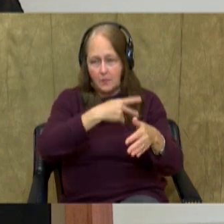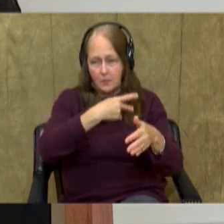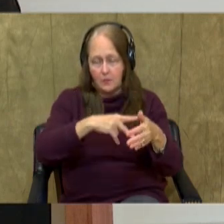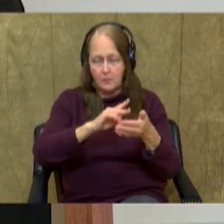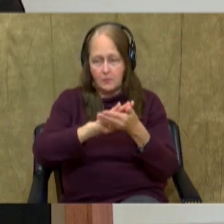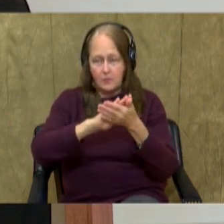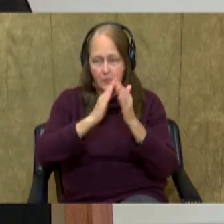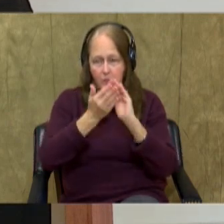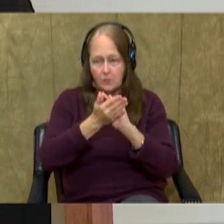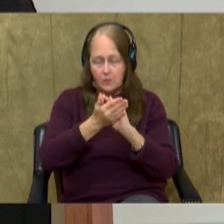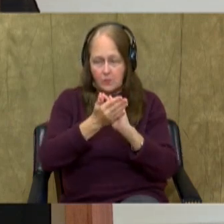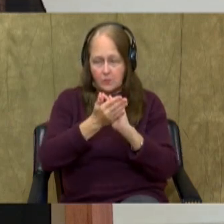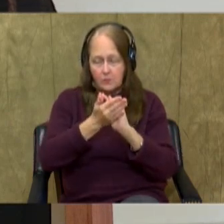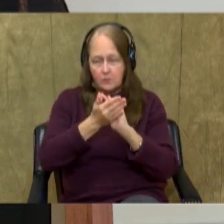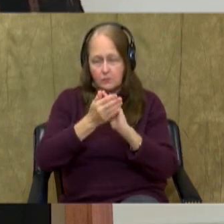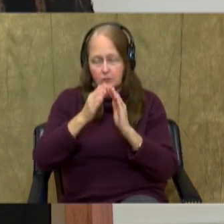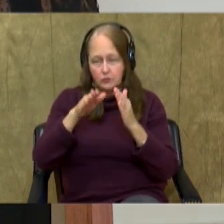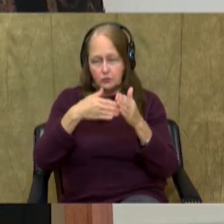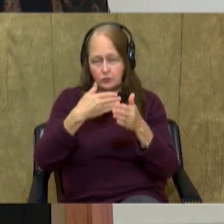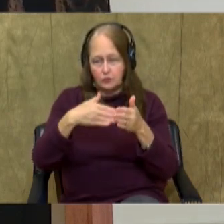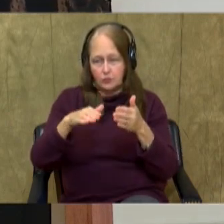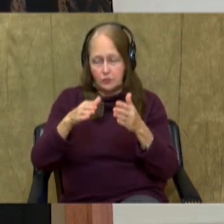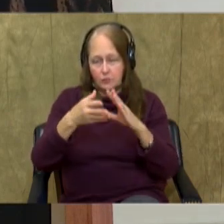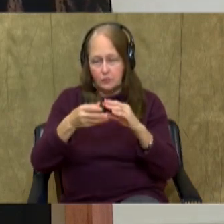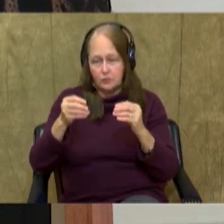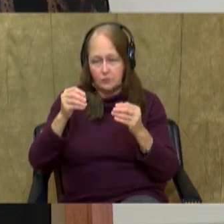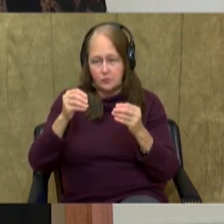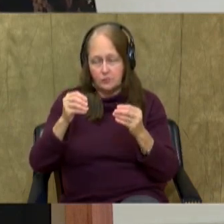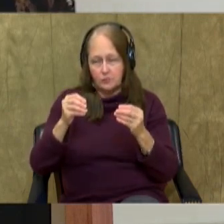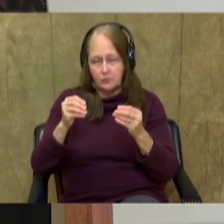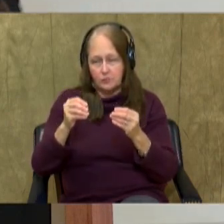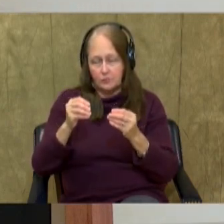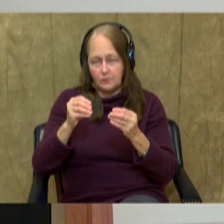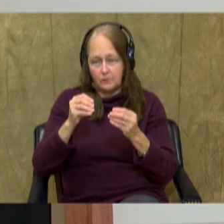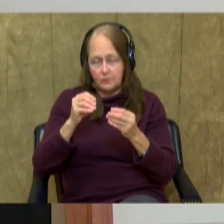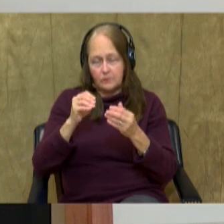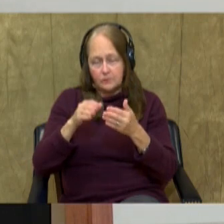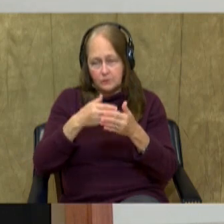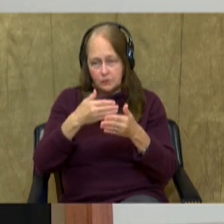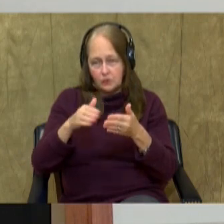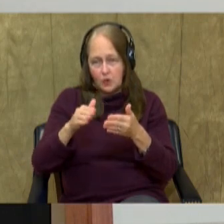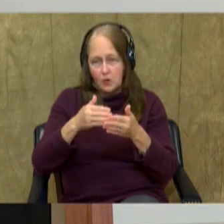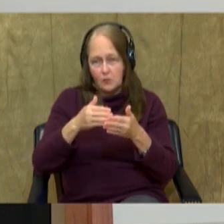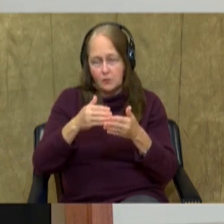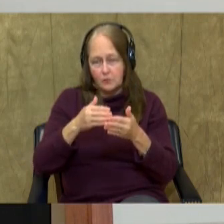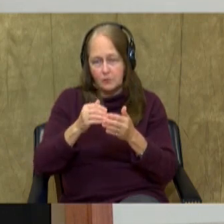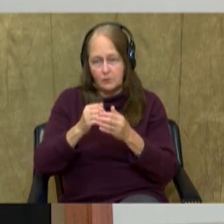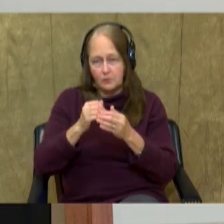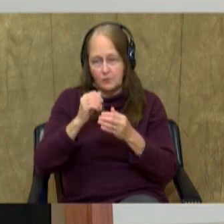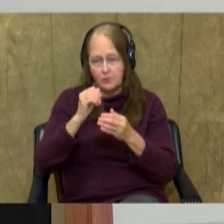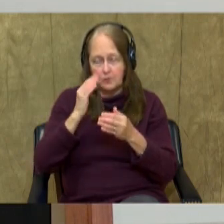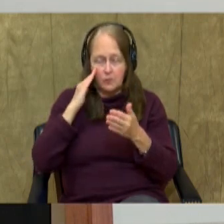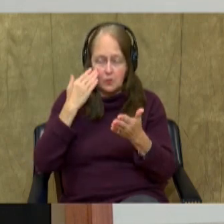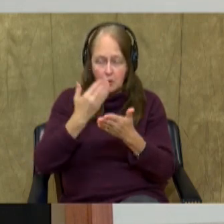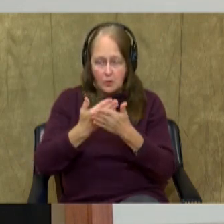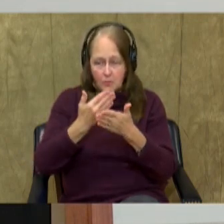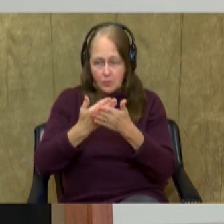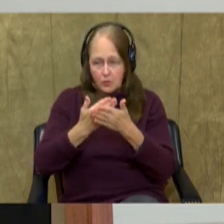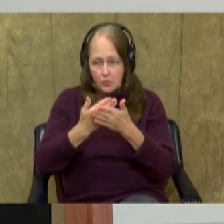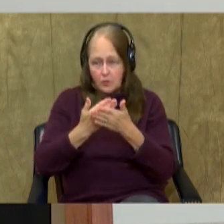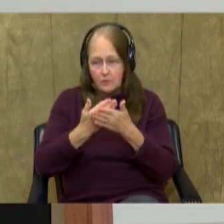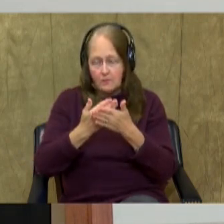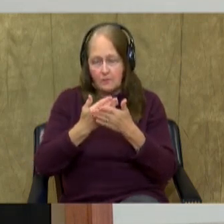up being a song lyric. Now, since we've identified our first reason and we've proved it with